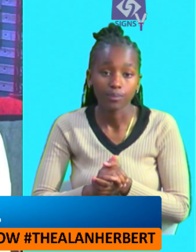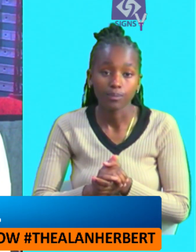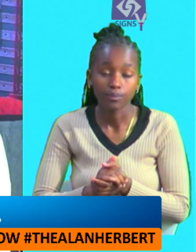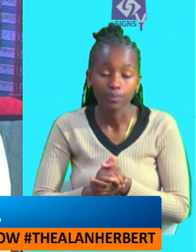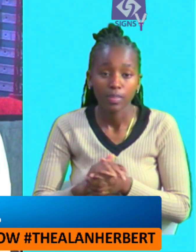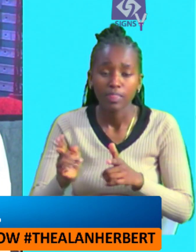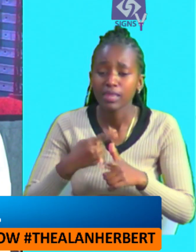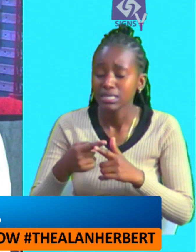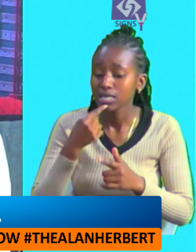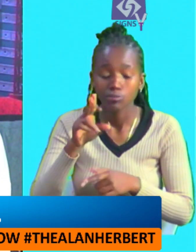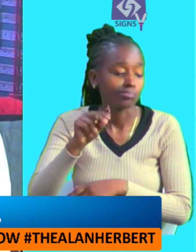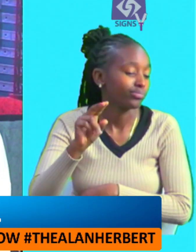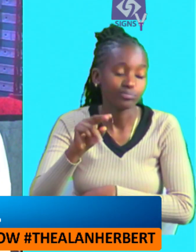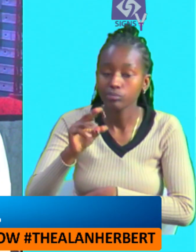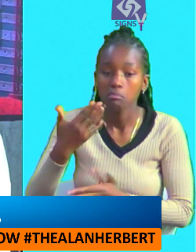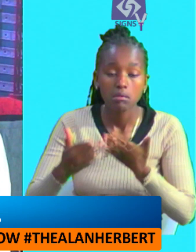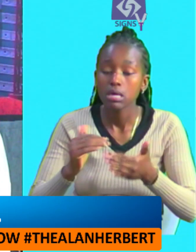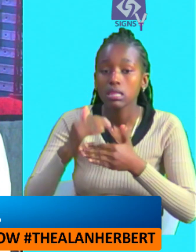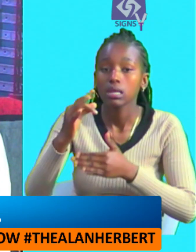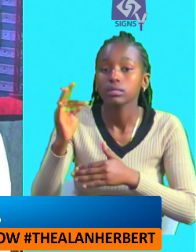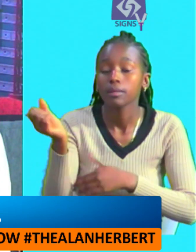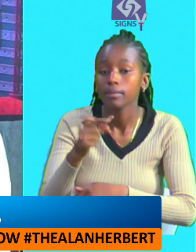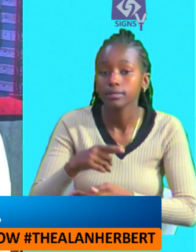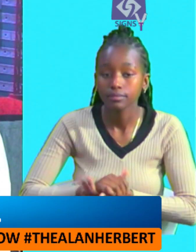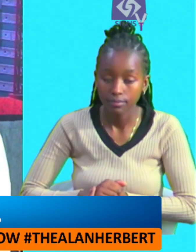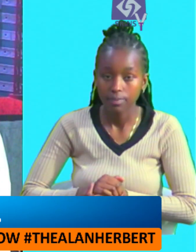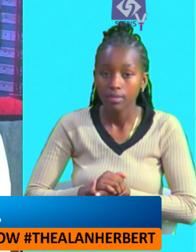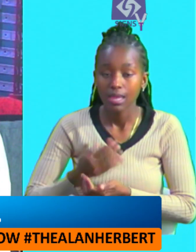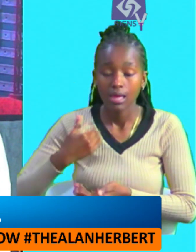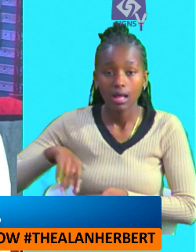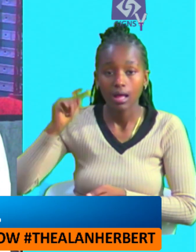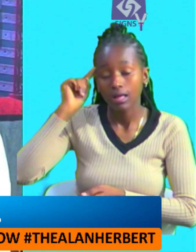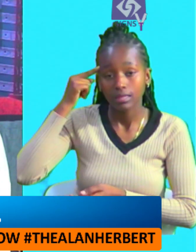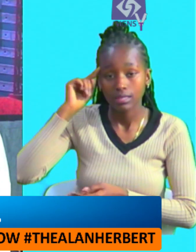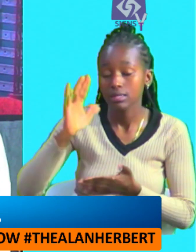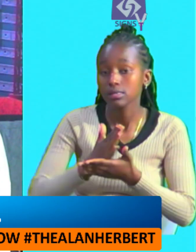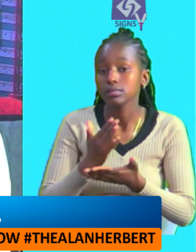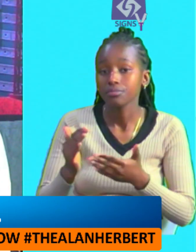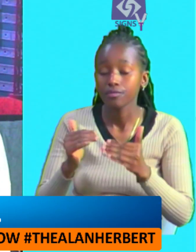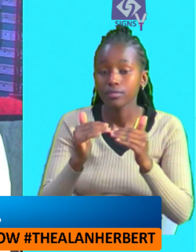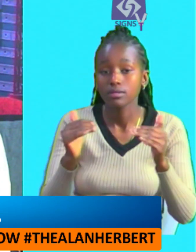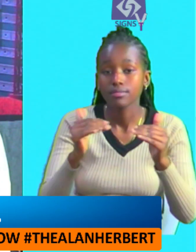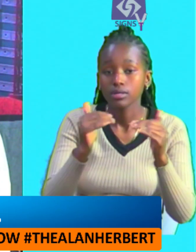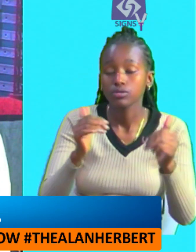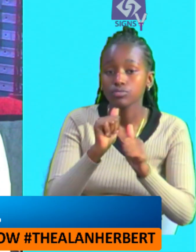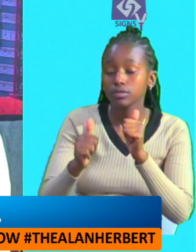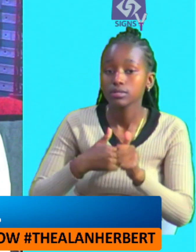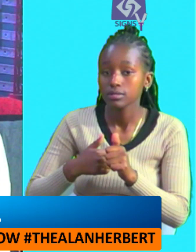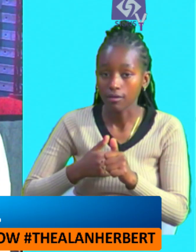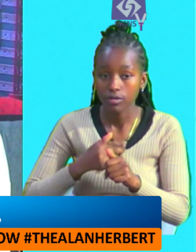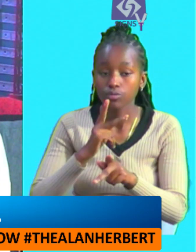of society and say, I am going to do things by my own way. you will say that you're gonna be in the